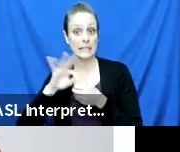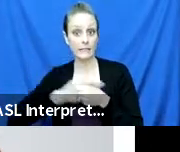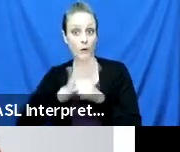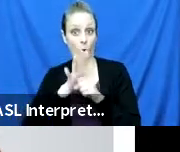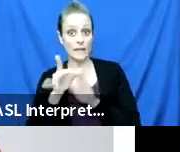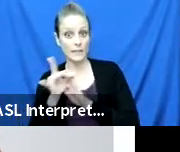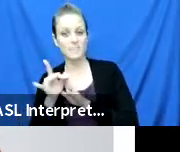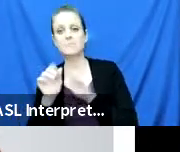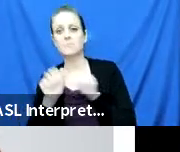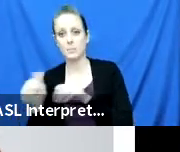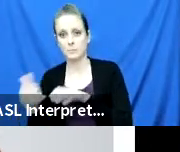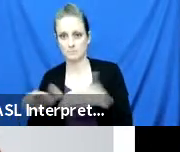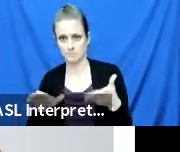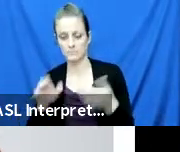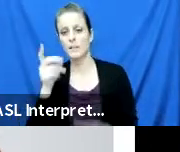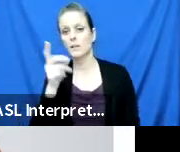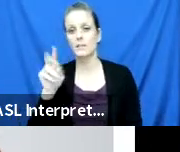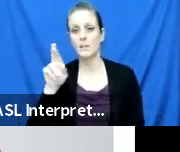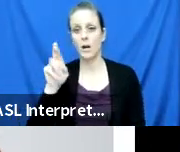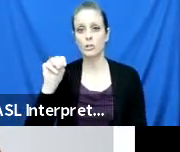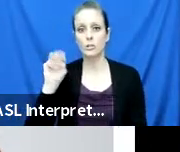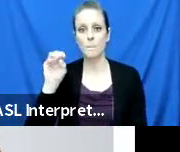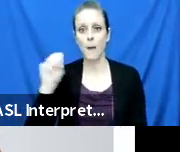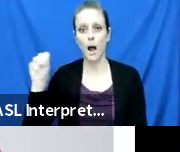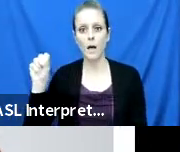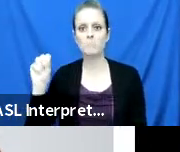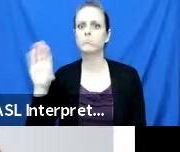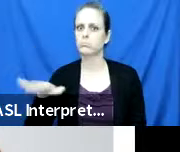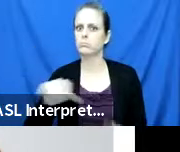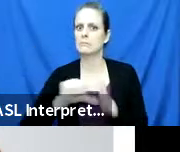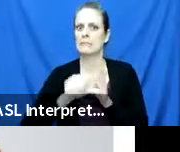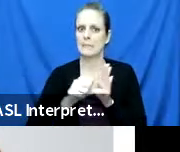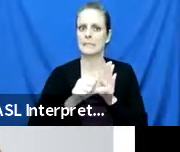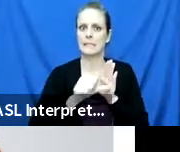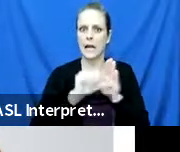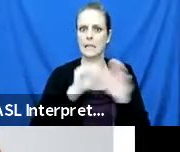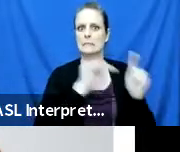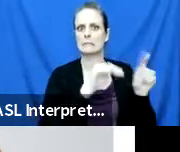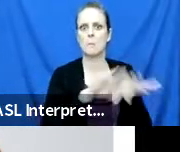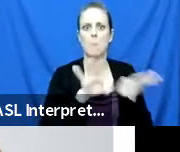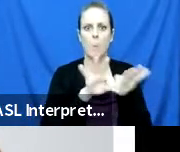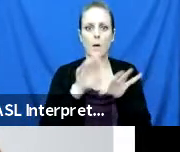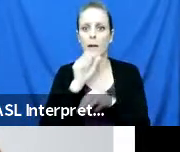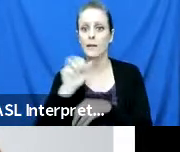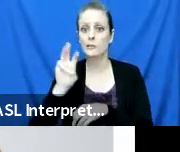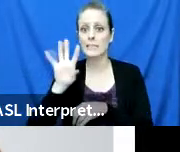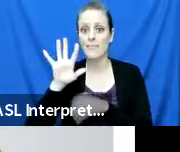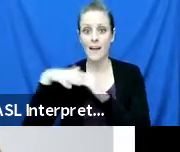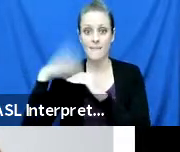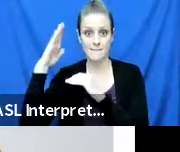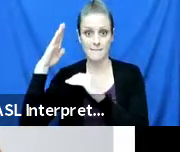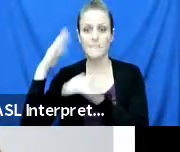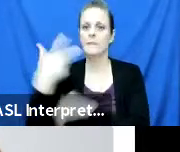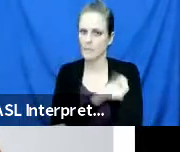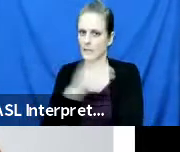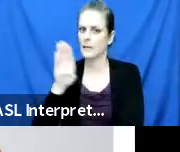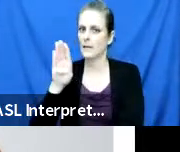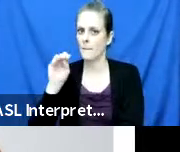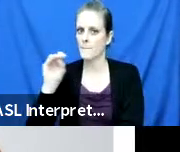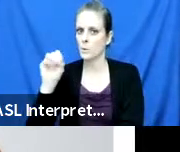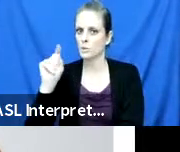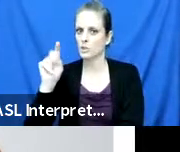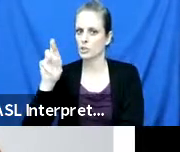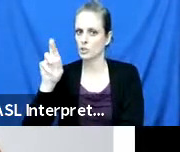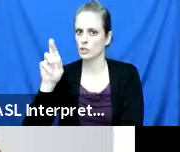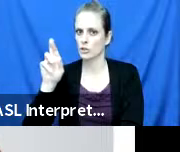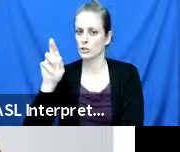Dr. Moss has really emphasized this importance for individuals 65 to get their boosters, especially over